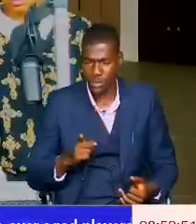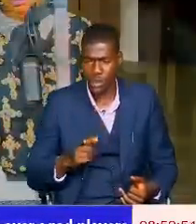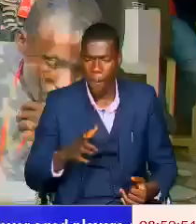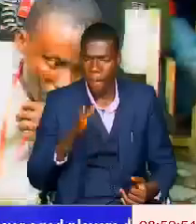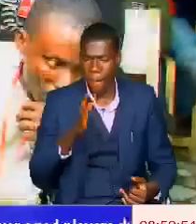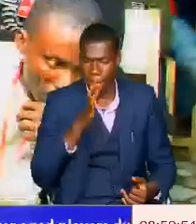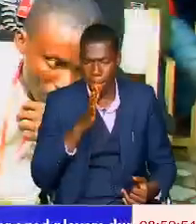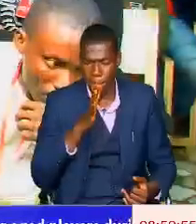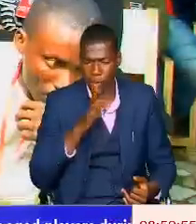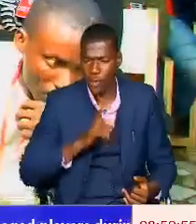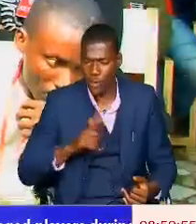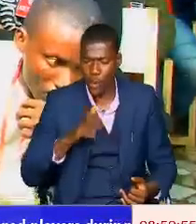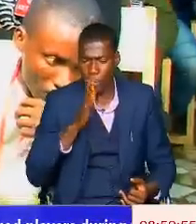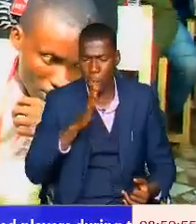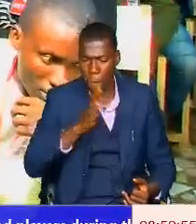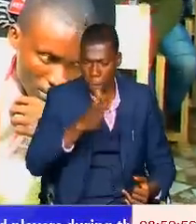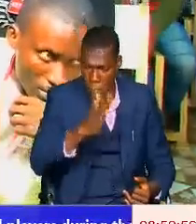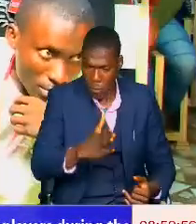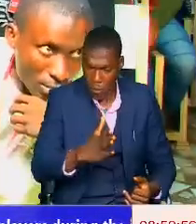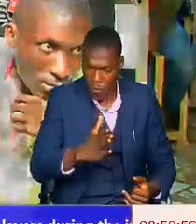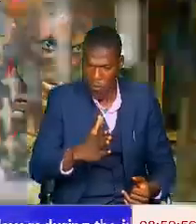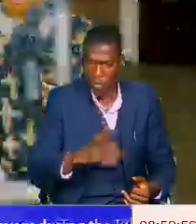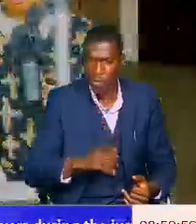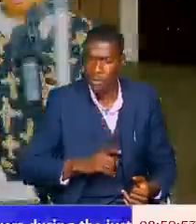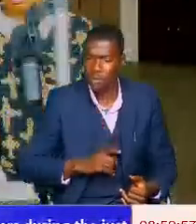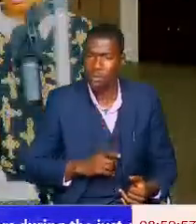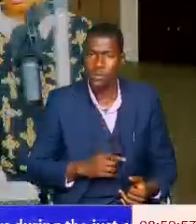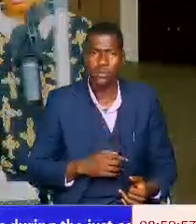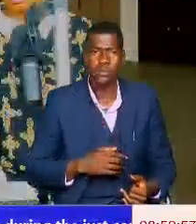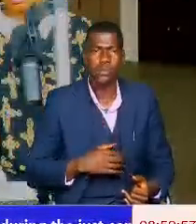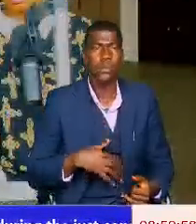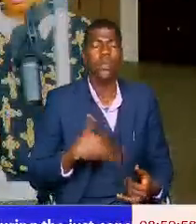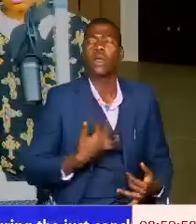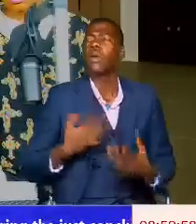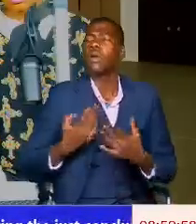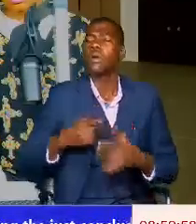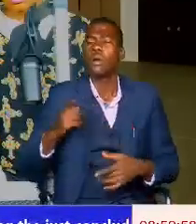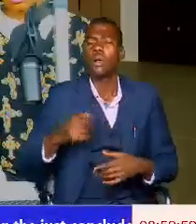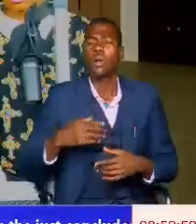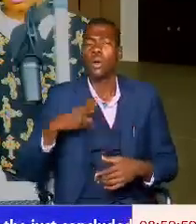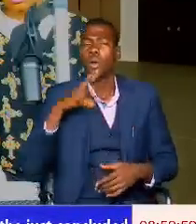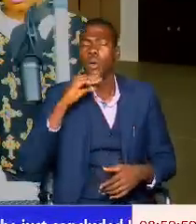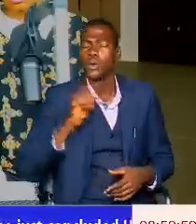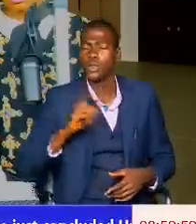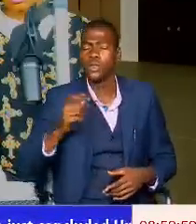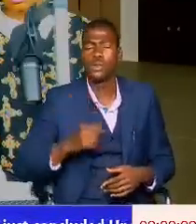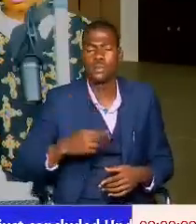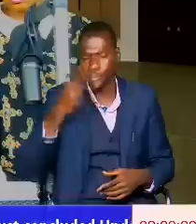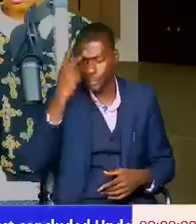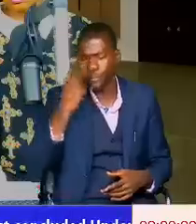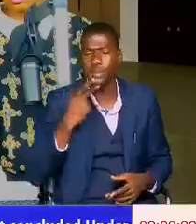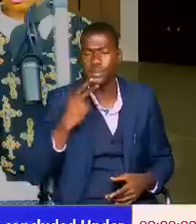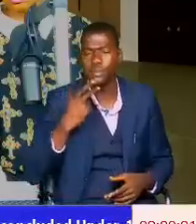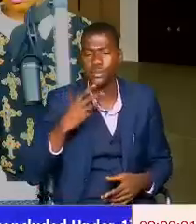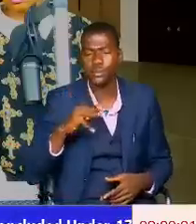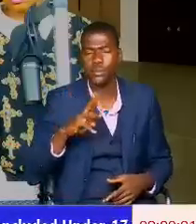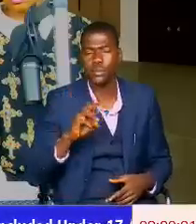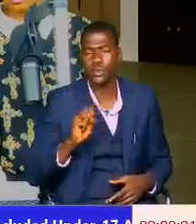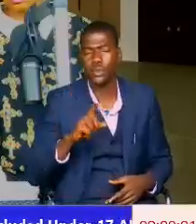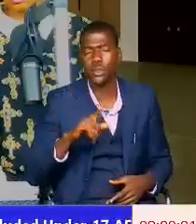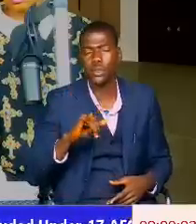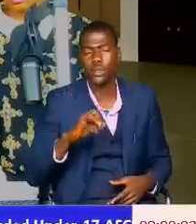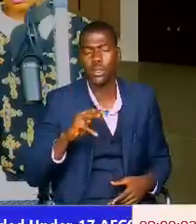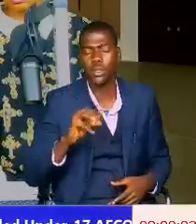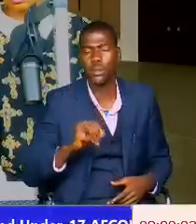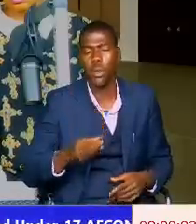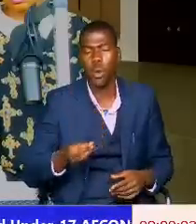grandmother. And my dear, your parents now Muslims have been a Christian. They are Muslims. Very